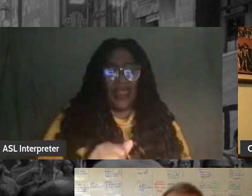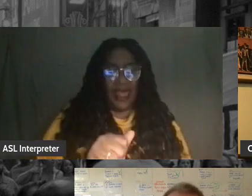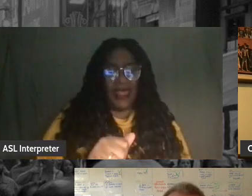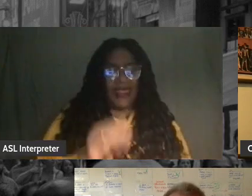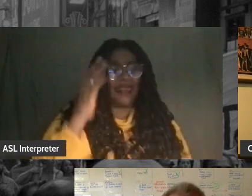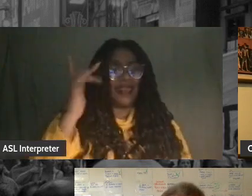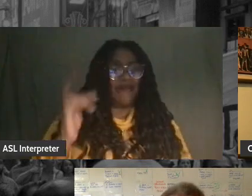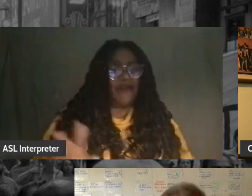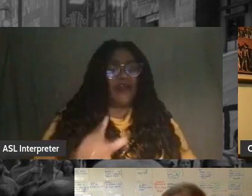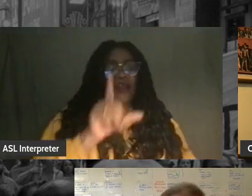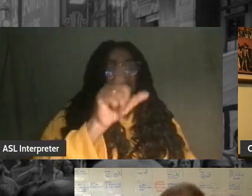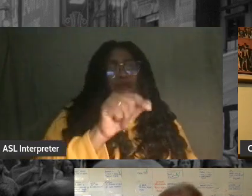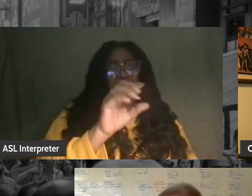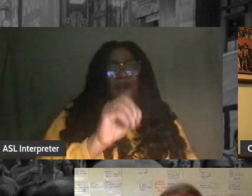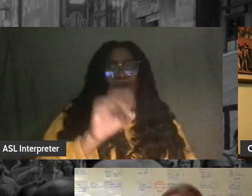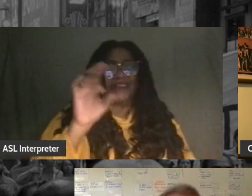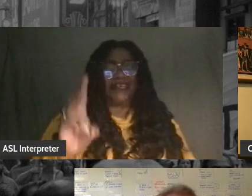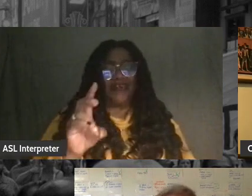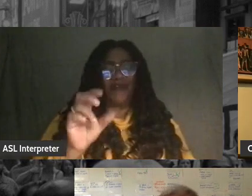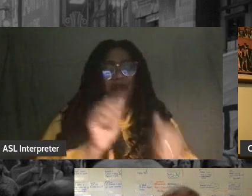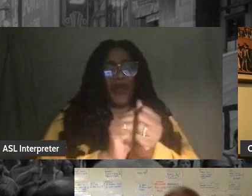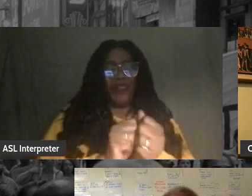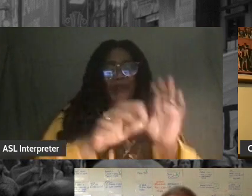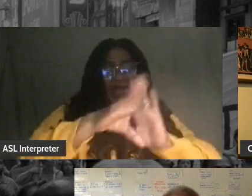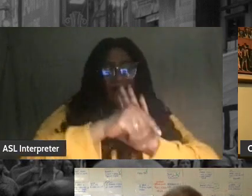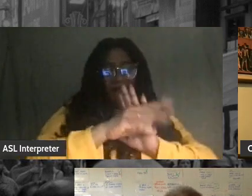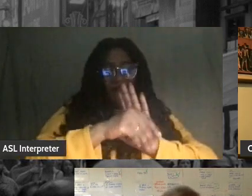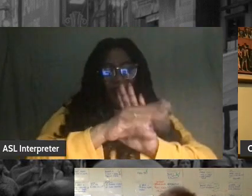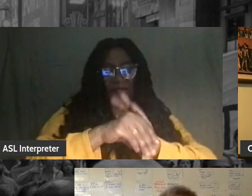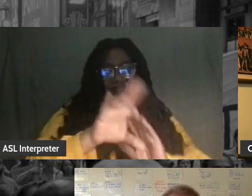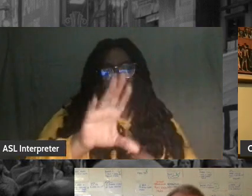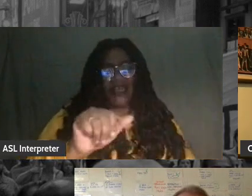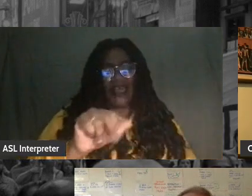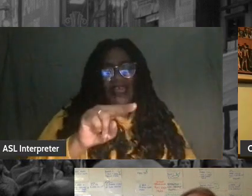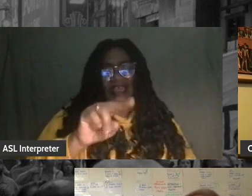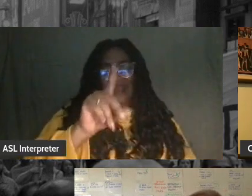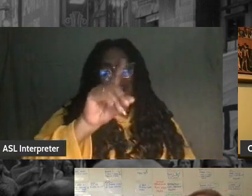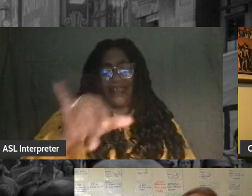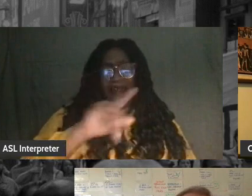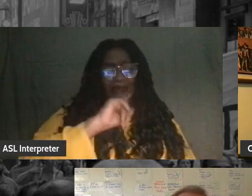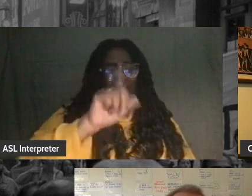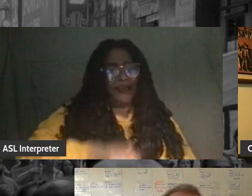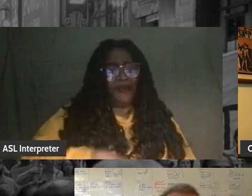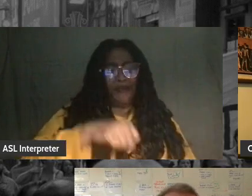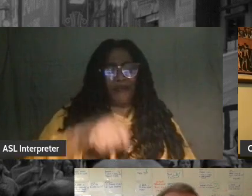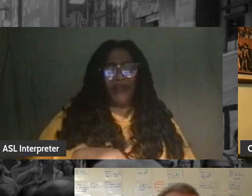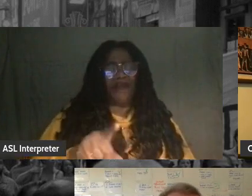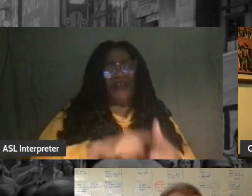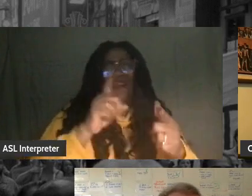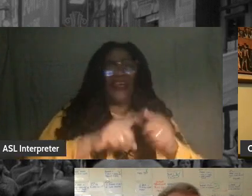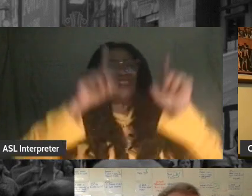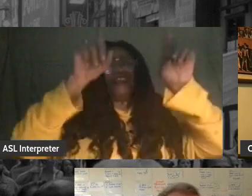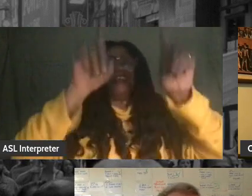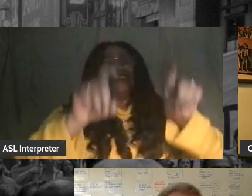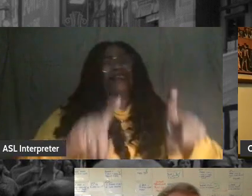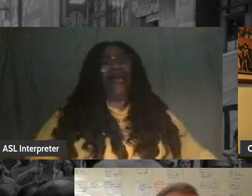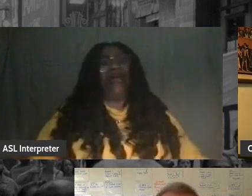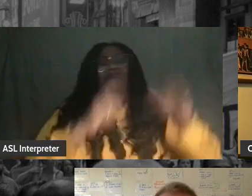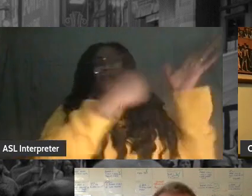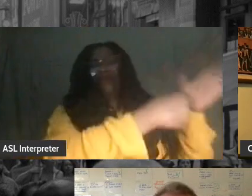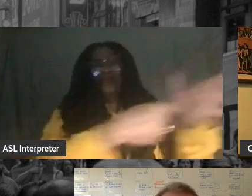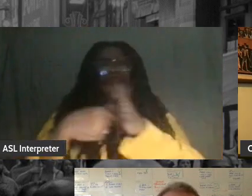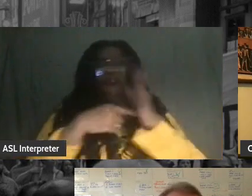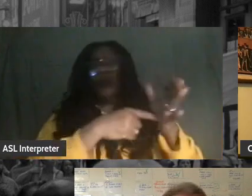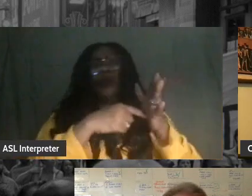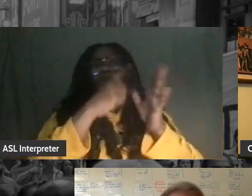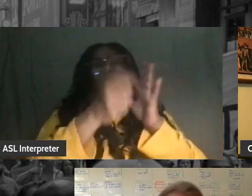2007 with my little Australian film, Candy, which I'm still very proud of, and it's a film that stands the test of time, but it's a dark